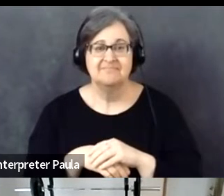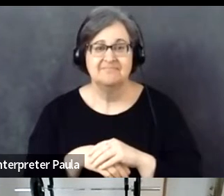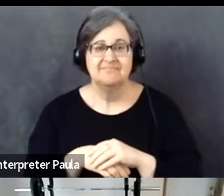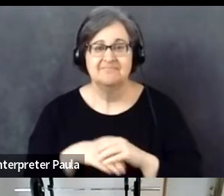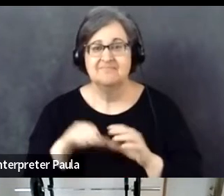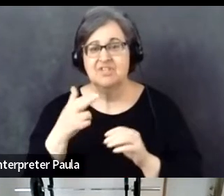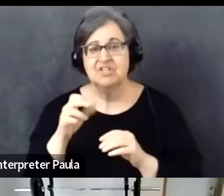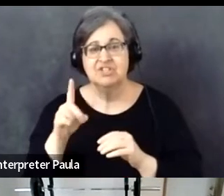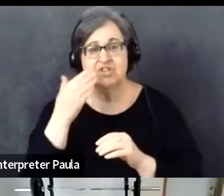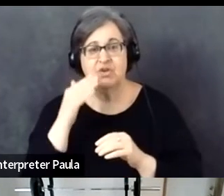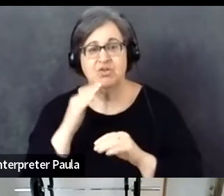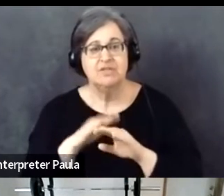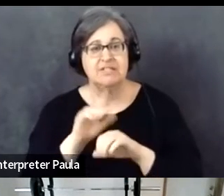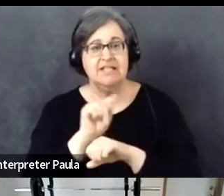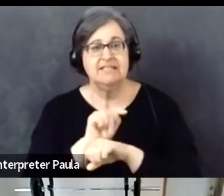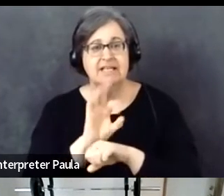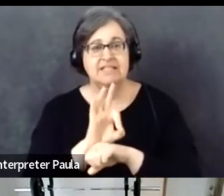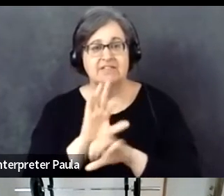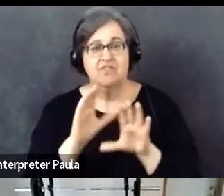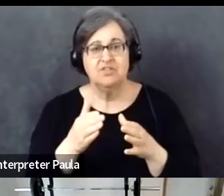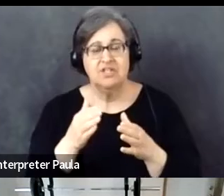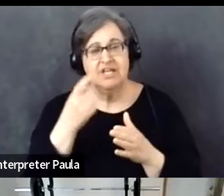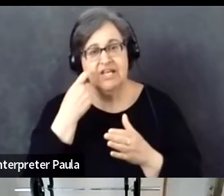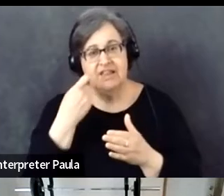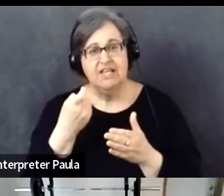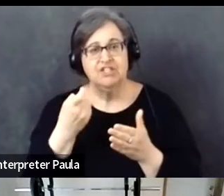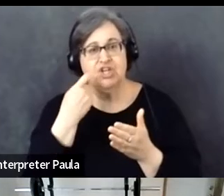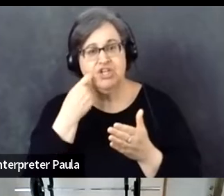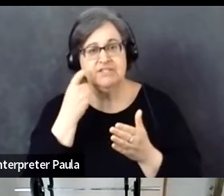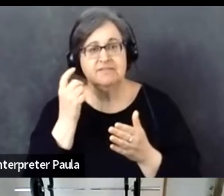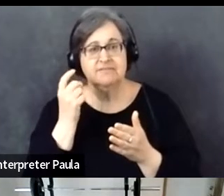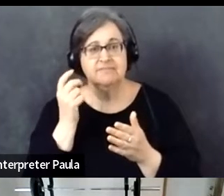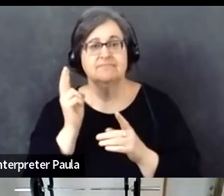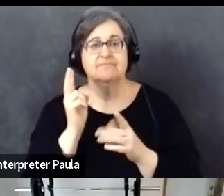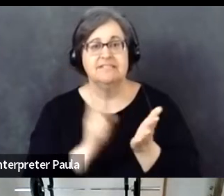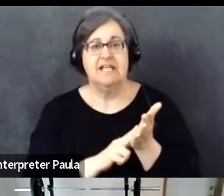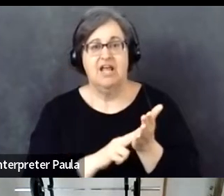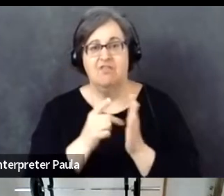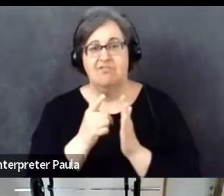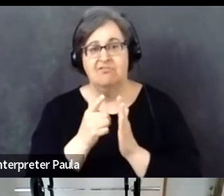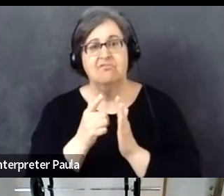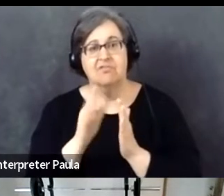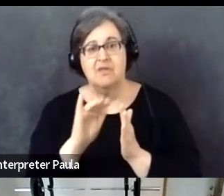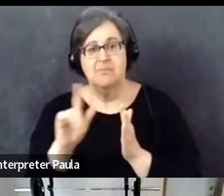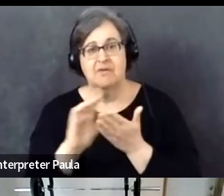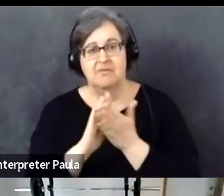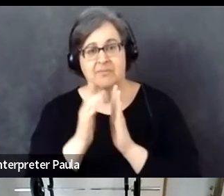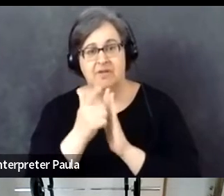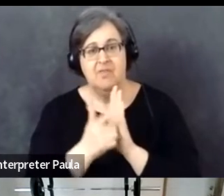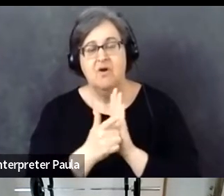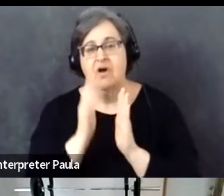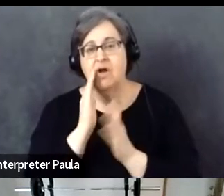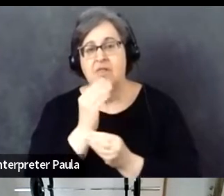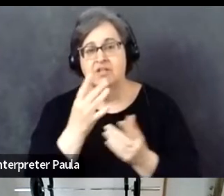Chad, I don't know who's on the task force because they just signed it, but we'll let everybody know when I do see